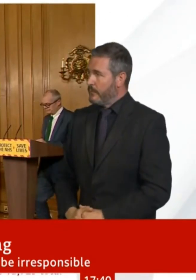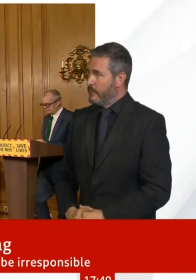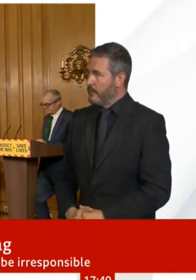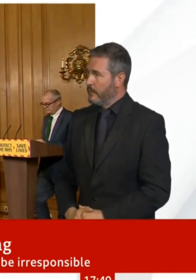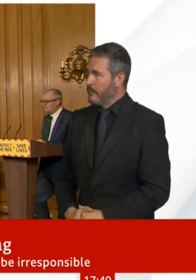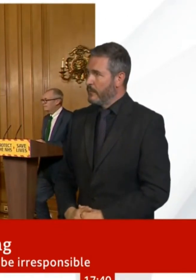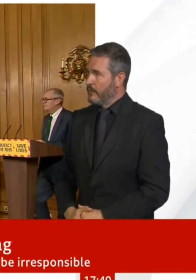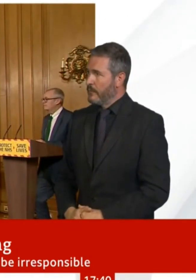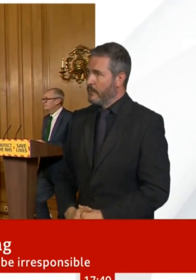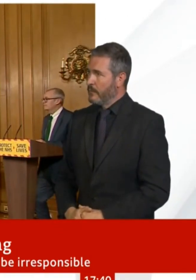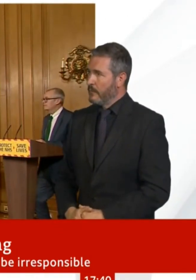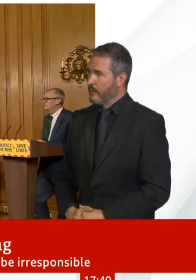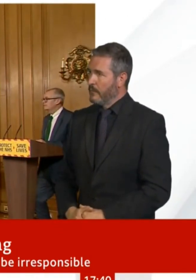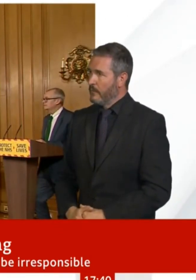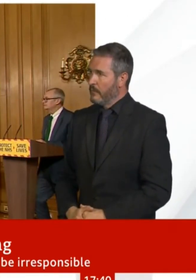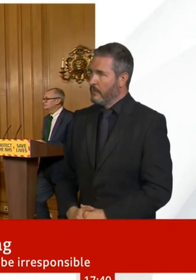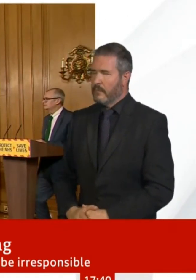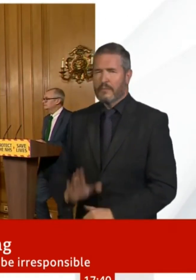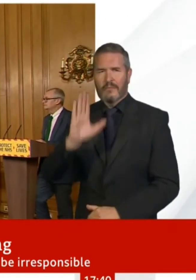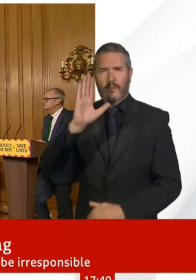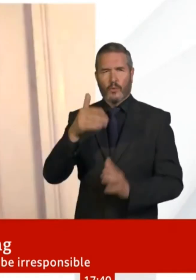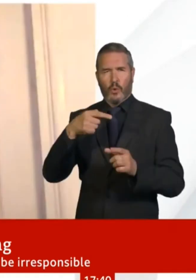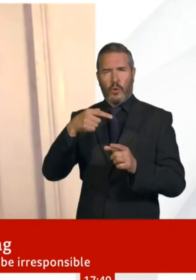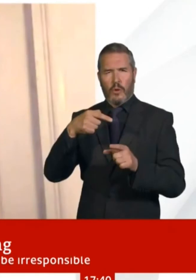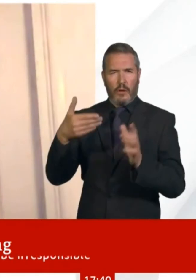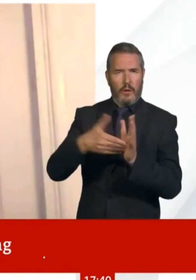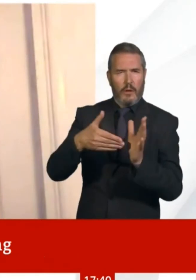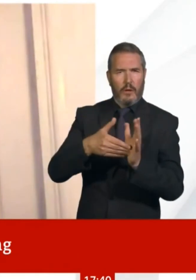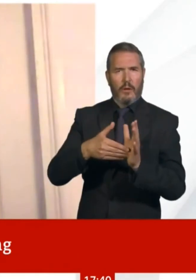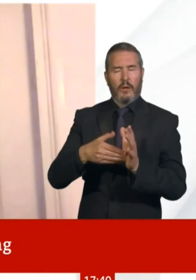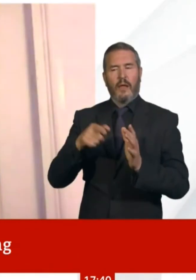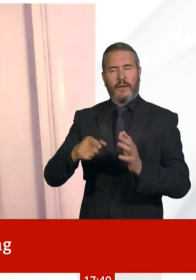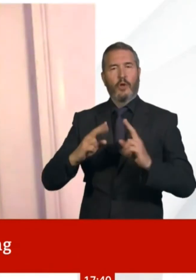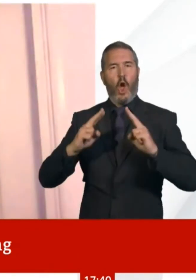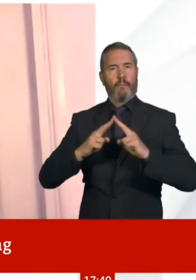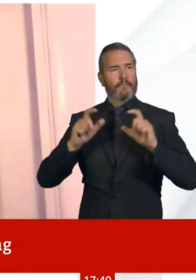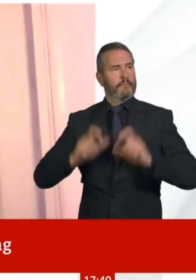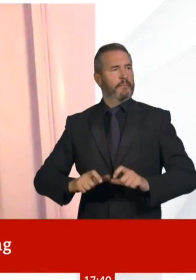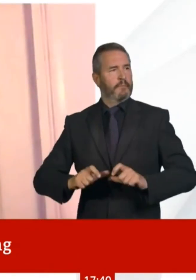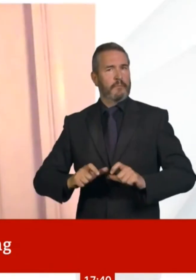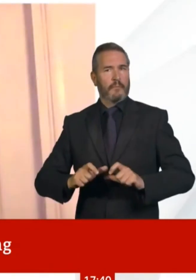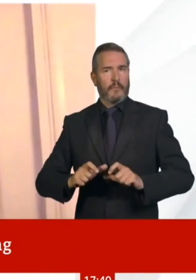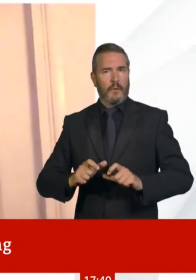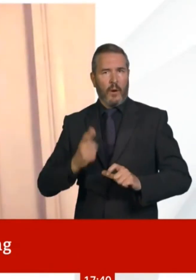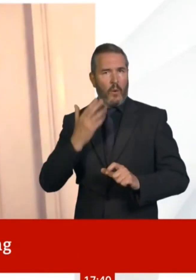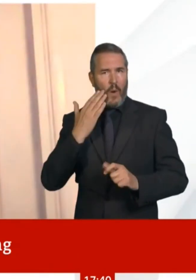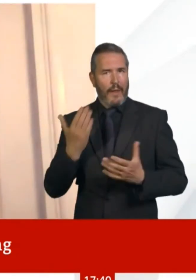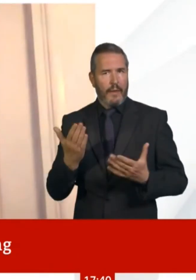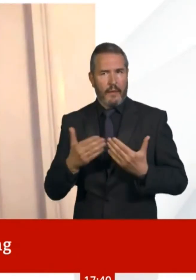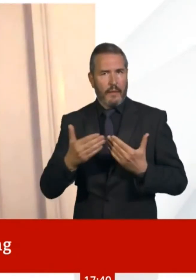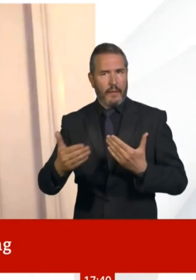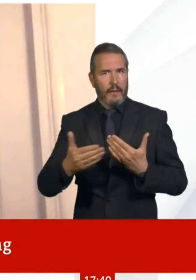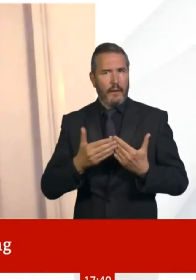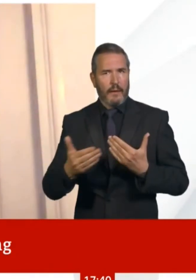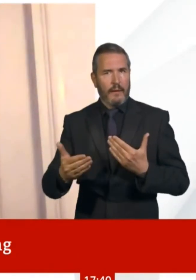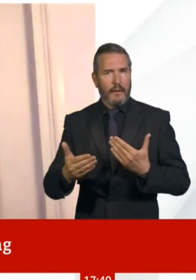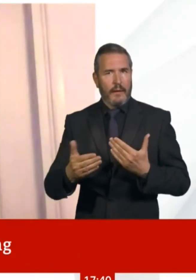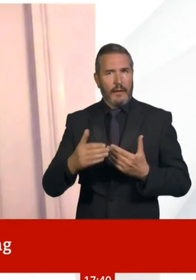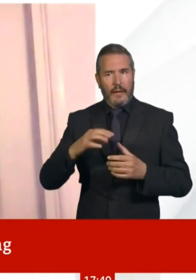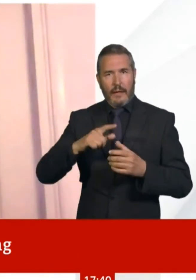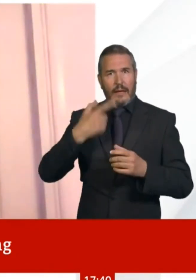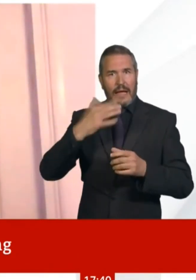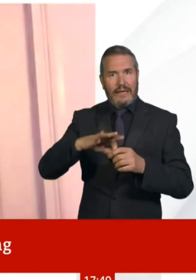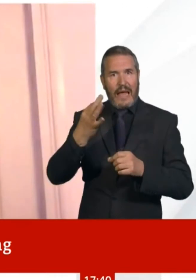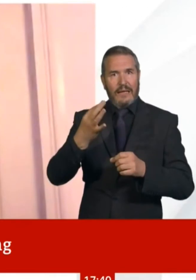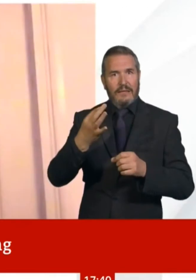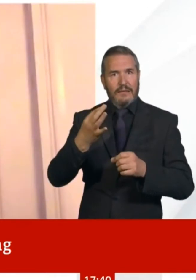on that? Thank you. And just in terms of lifting the lockdown, can you give us some idea of how many daily tests will have